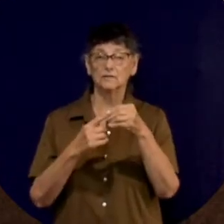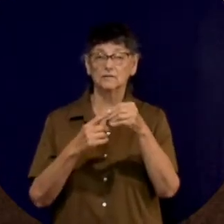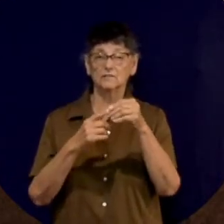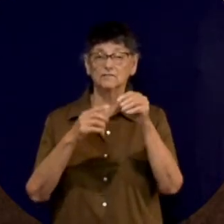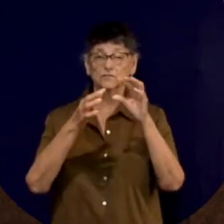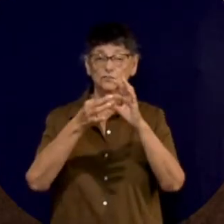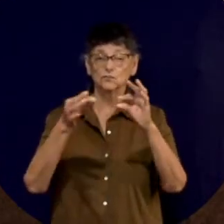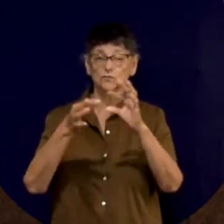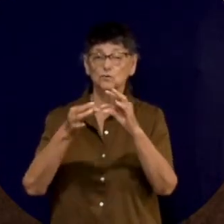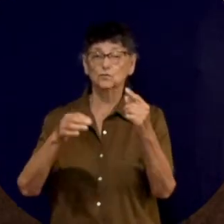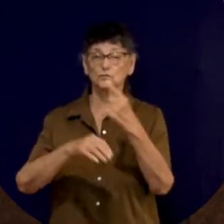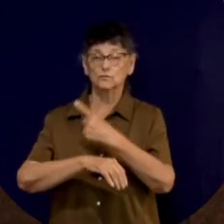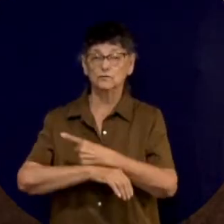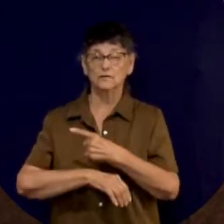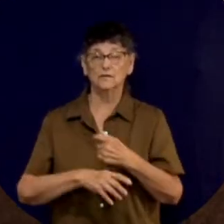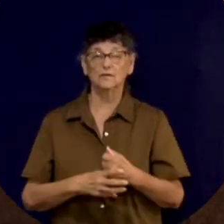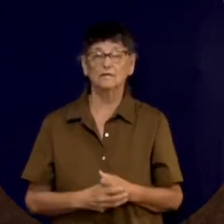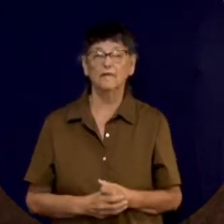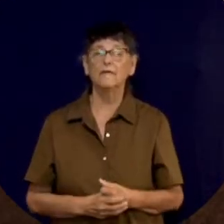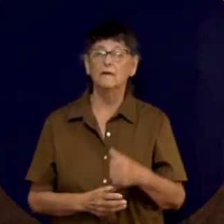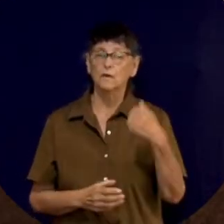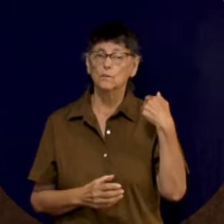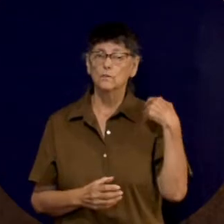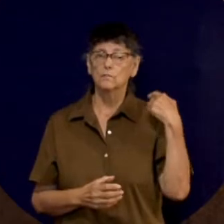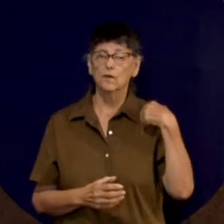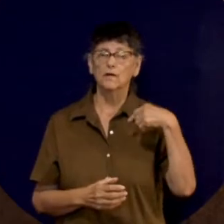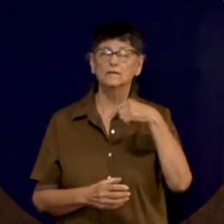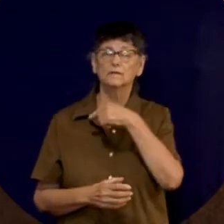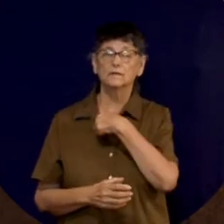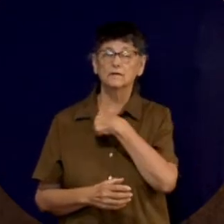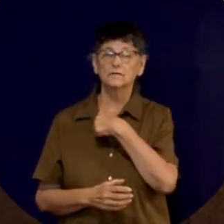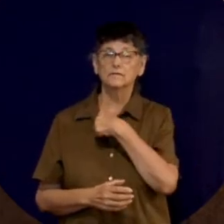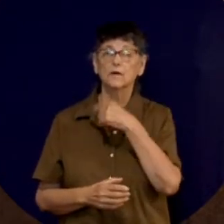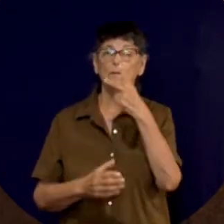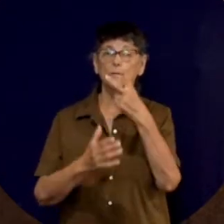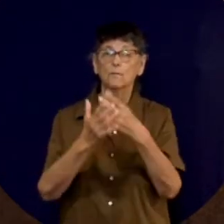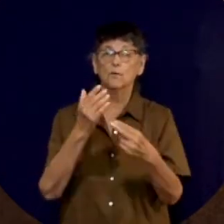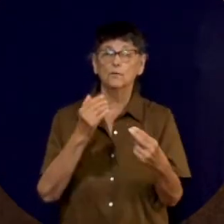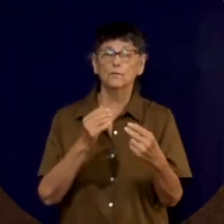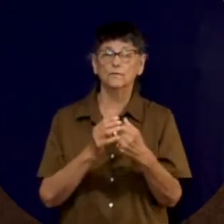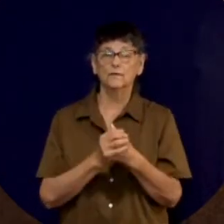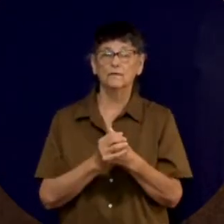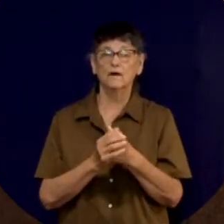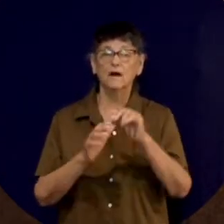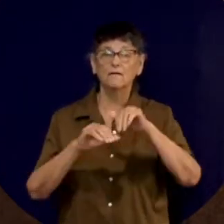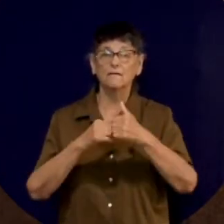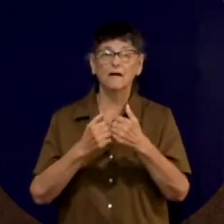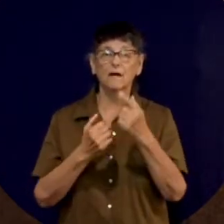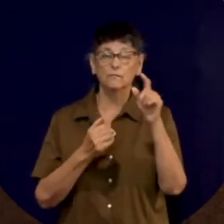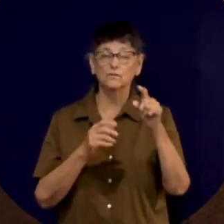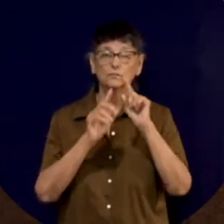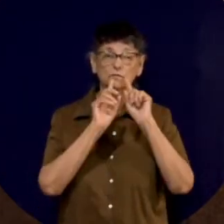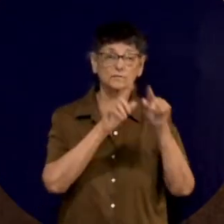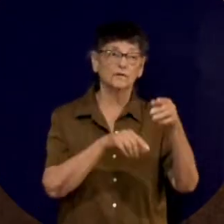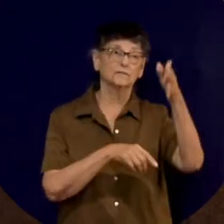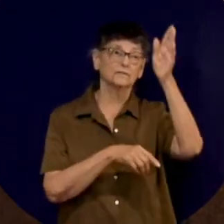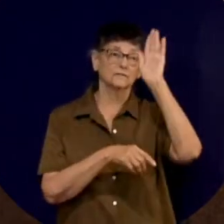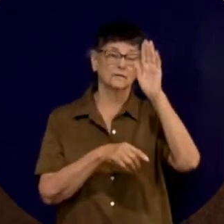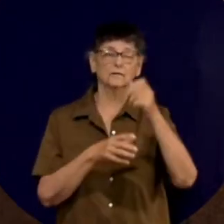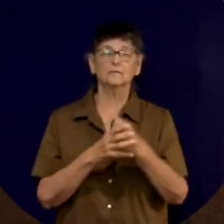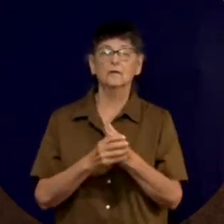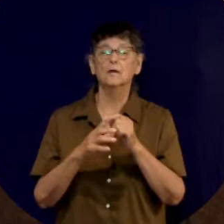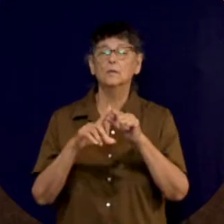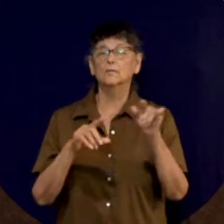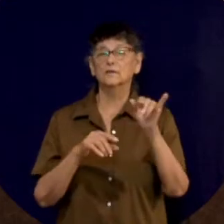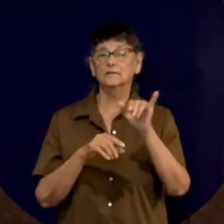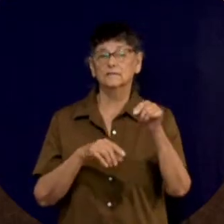of parables today remind us both of how we should respond to God,